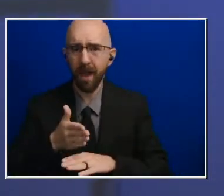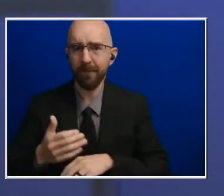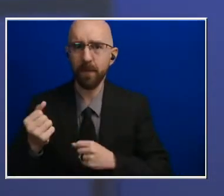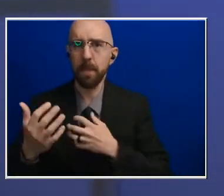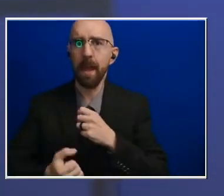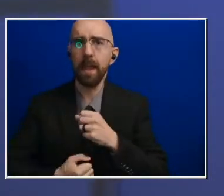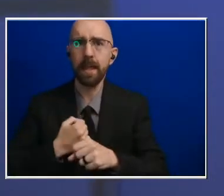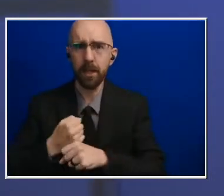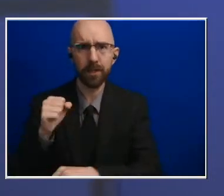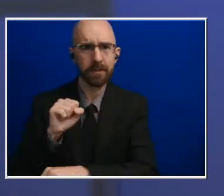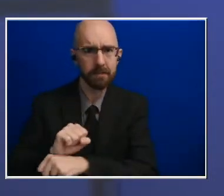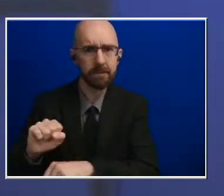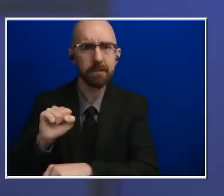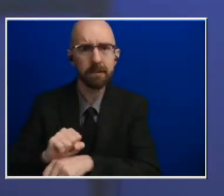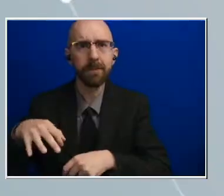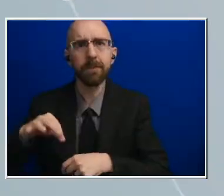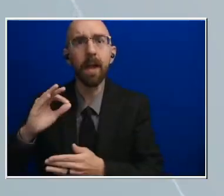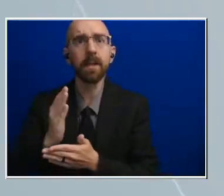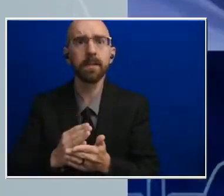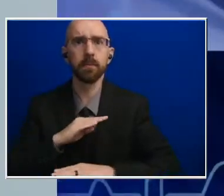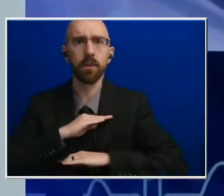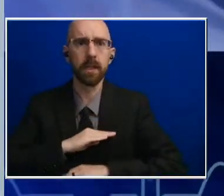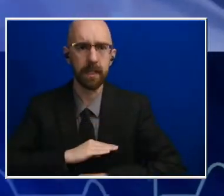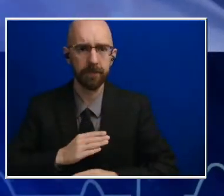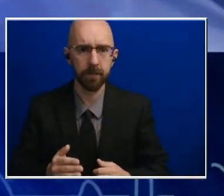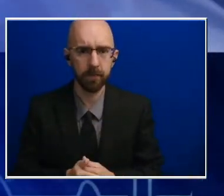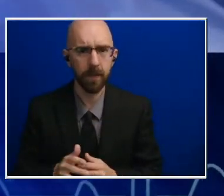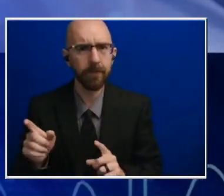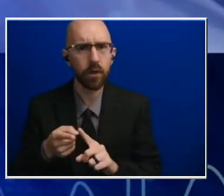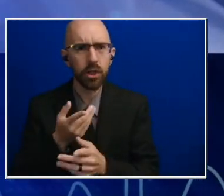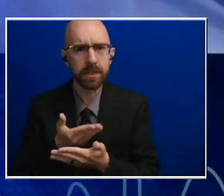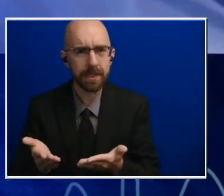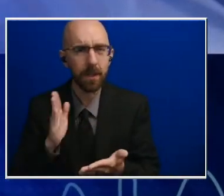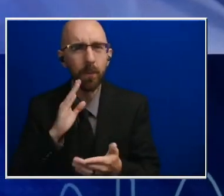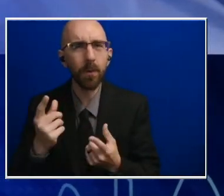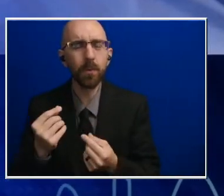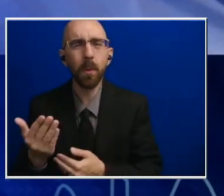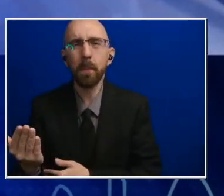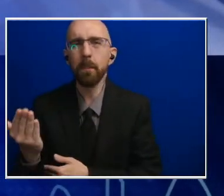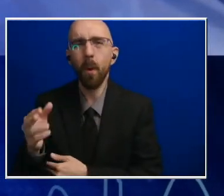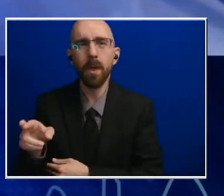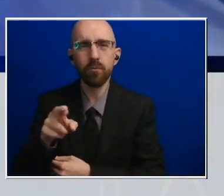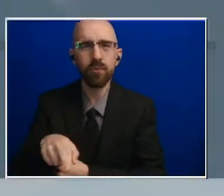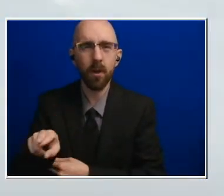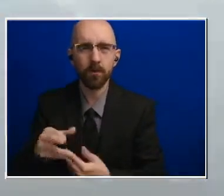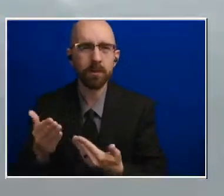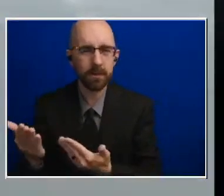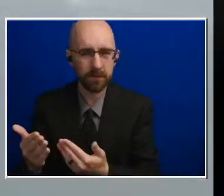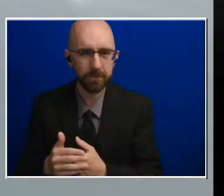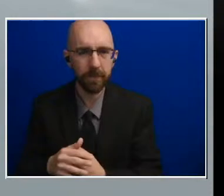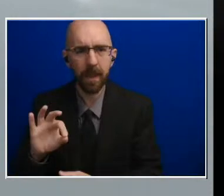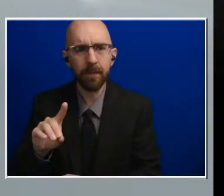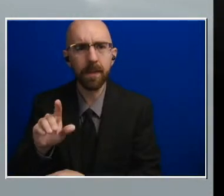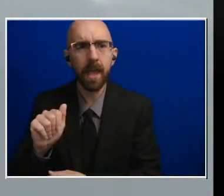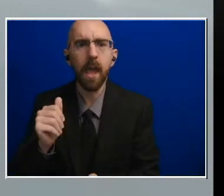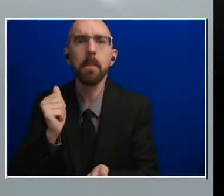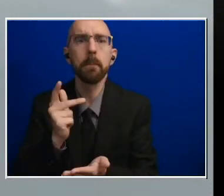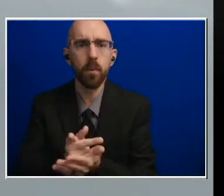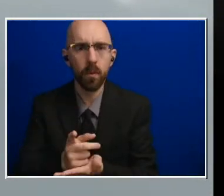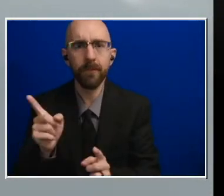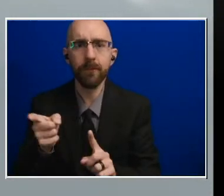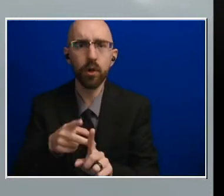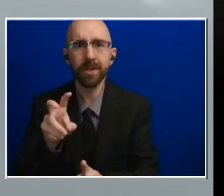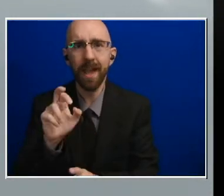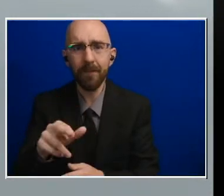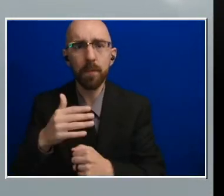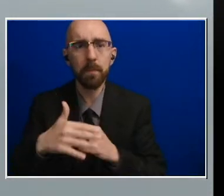to find some relief. But first, before we get to that, we're going to get to our morning rounds. The FDA has approved the first ever blood